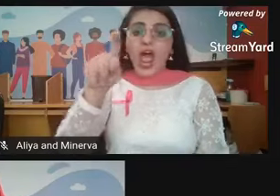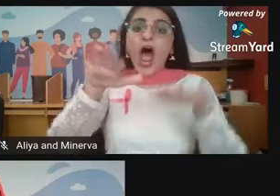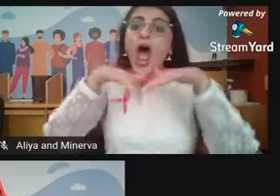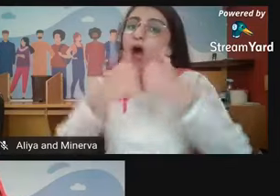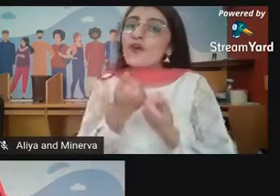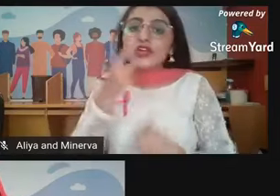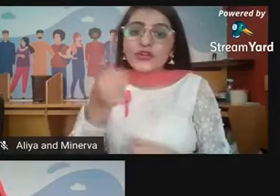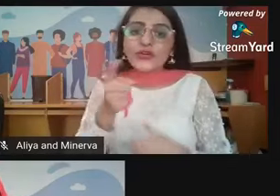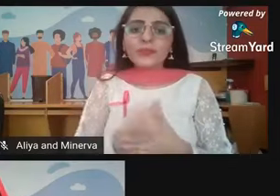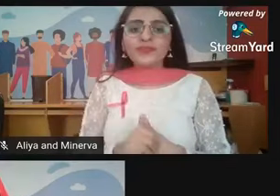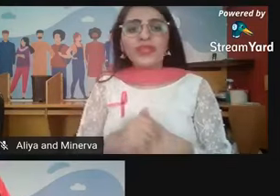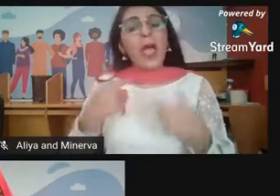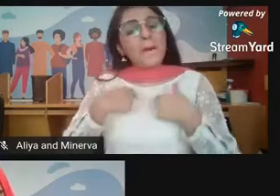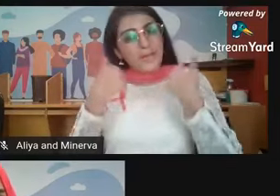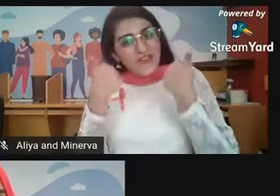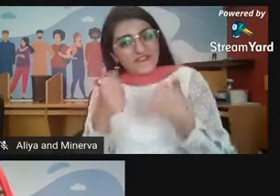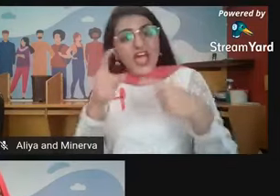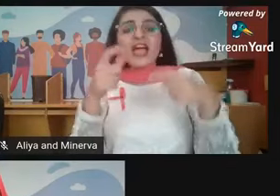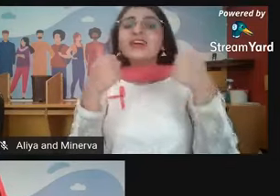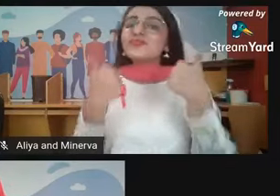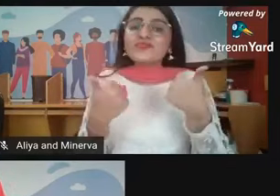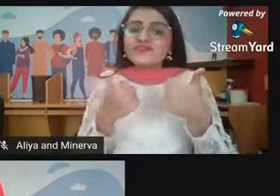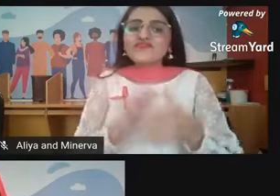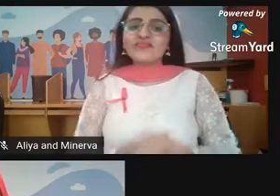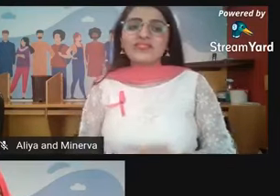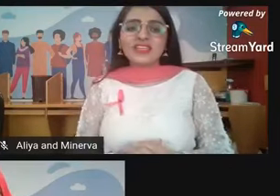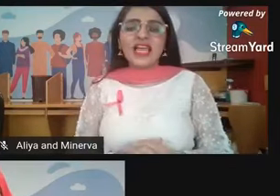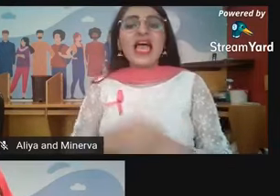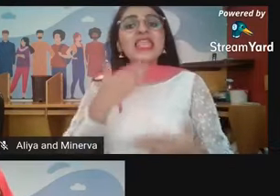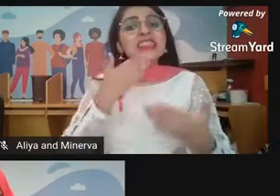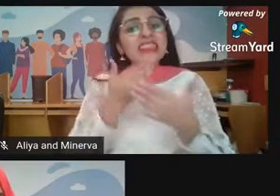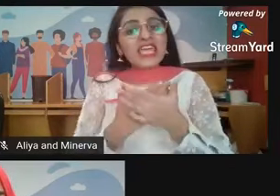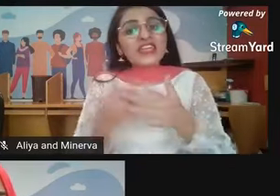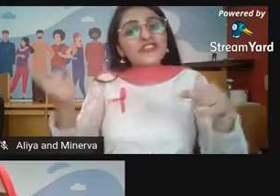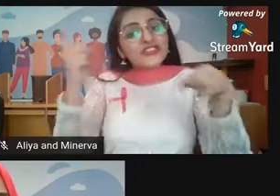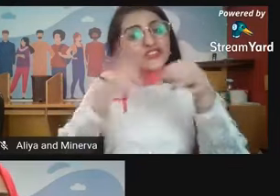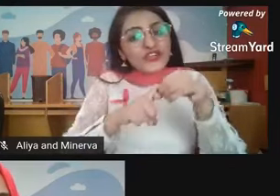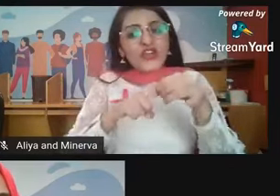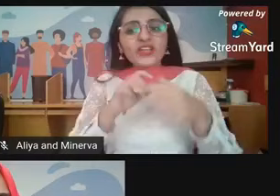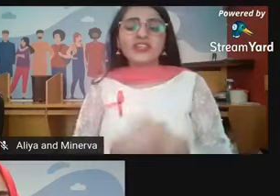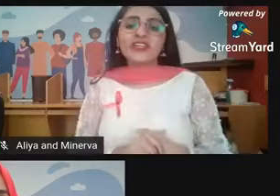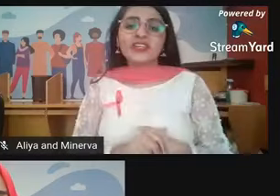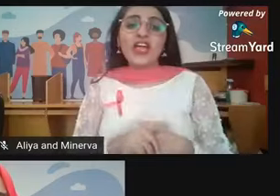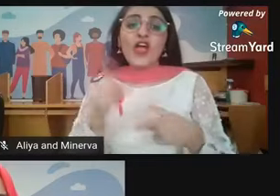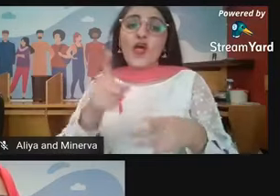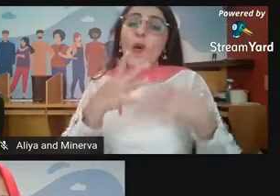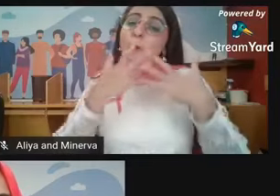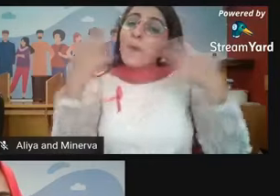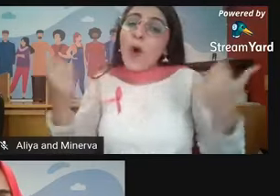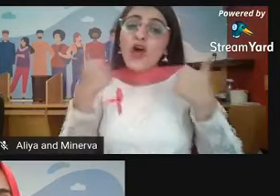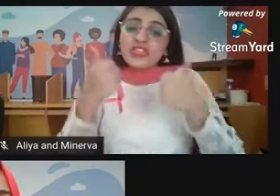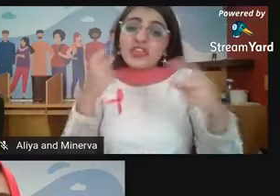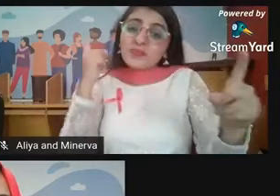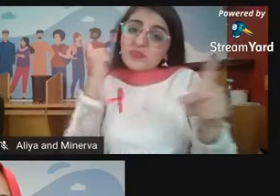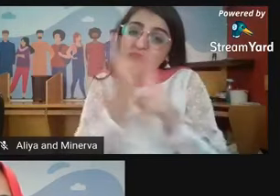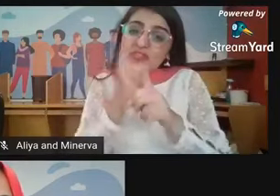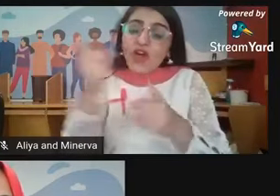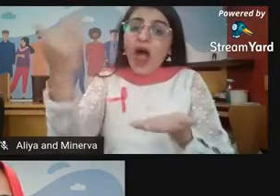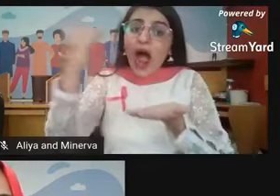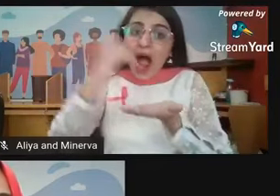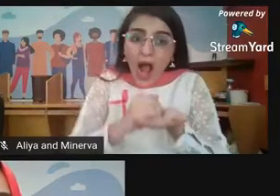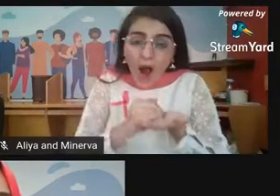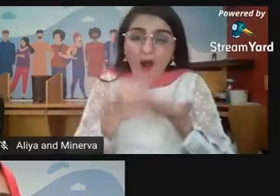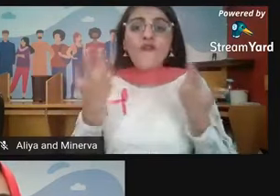Hello. How are you? I'm fine. Thank you for joining us here. And it was really nice for you to come here